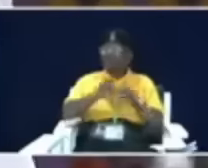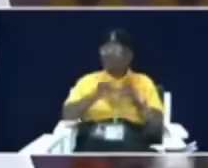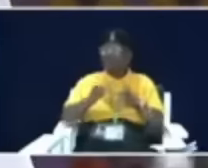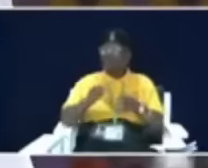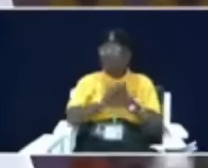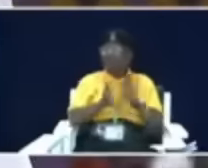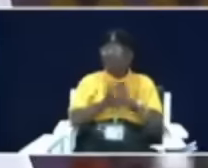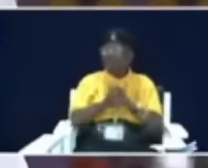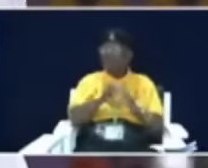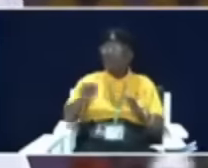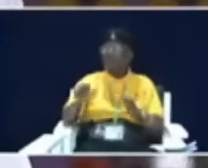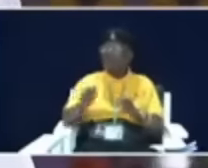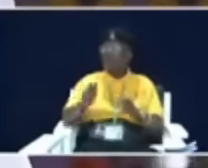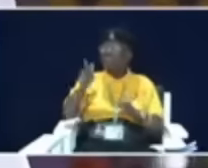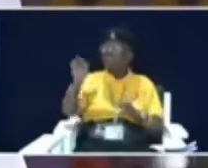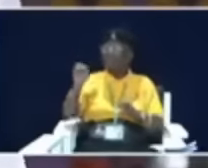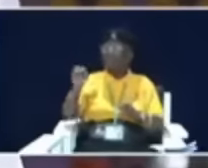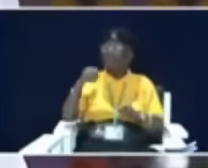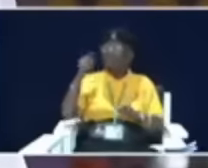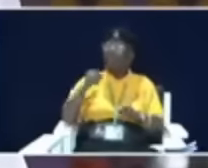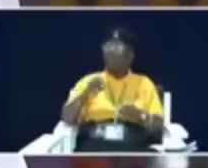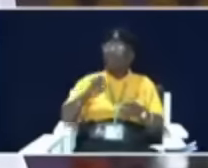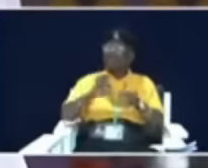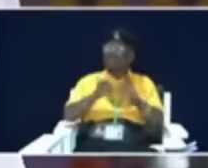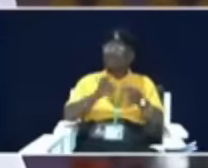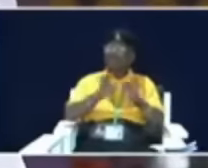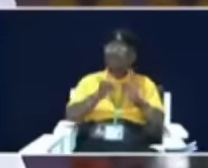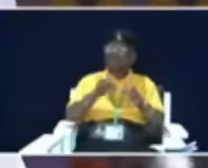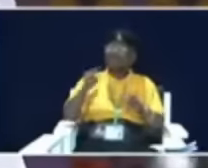a deacon because the world fell.